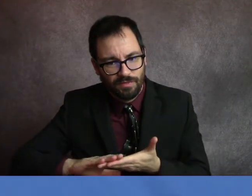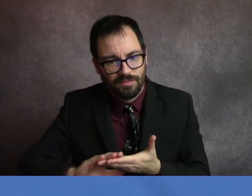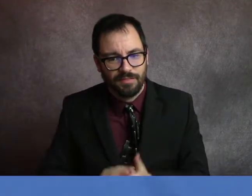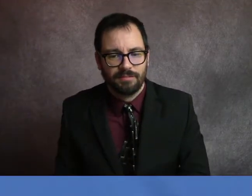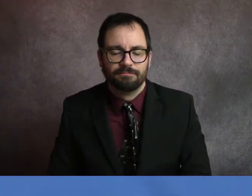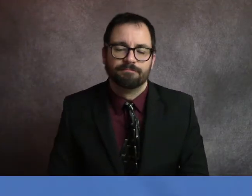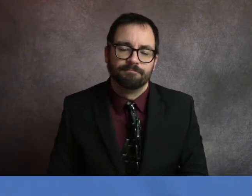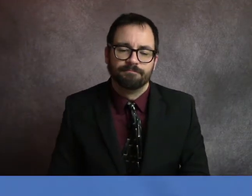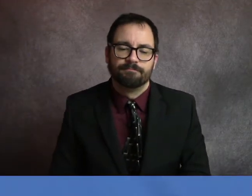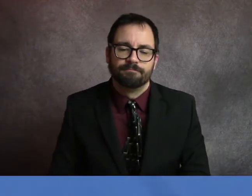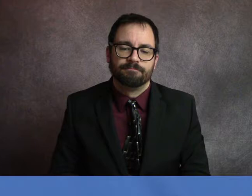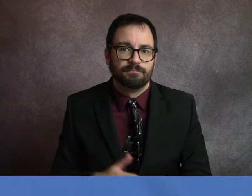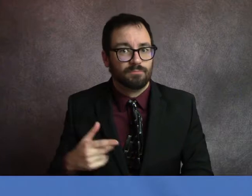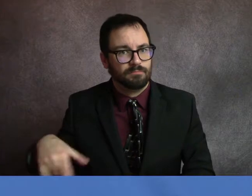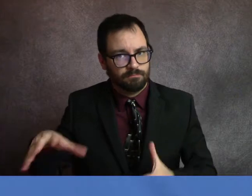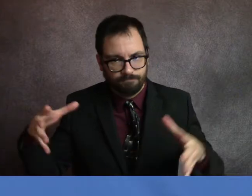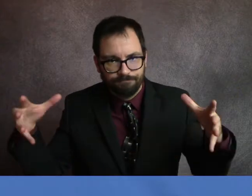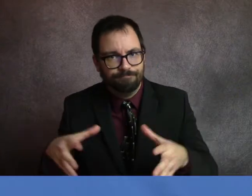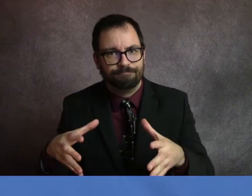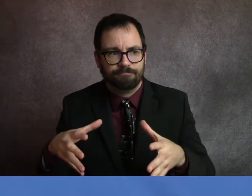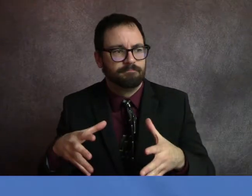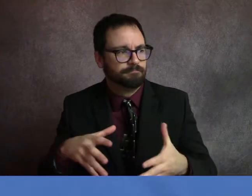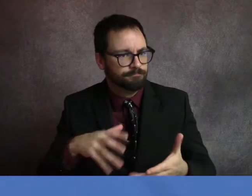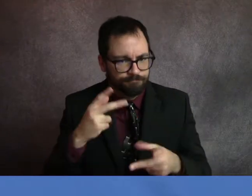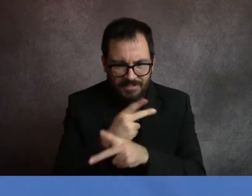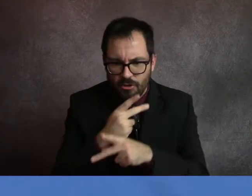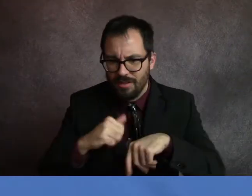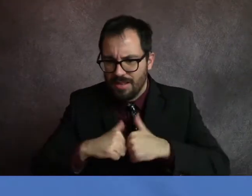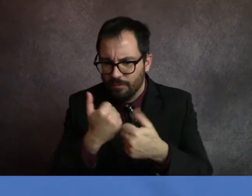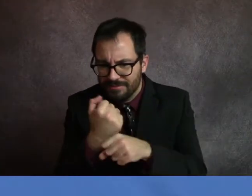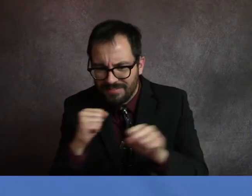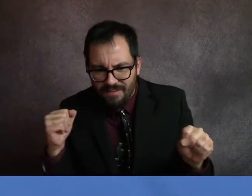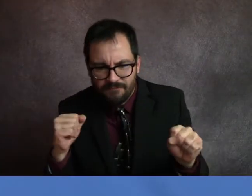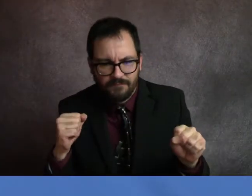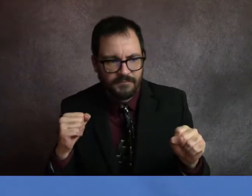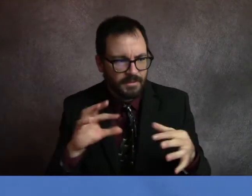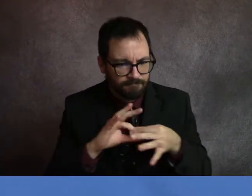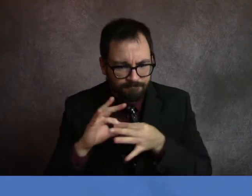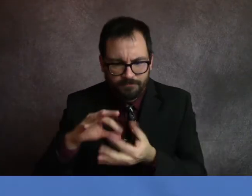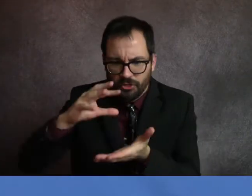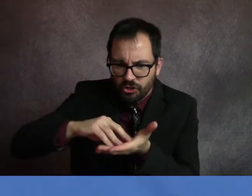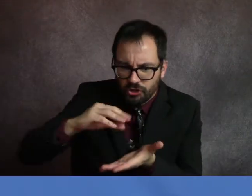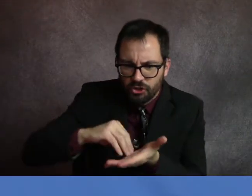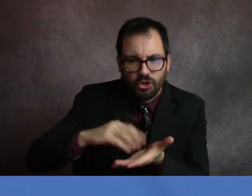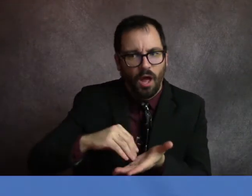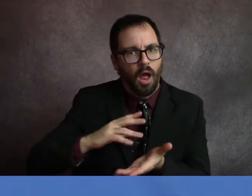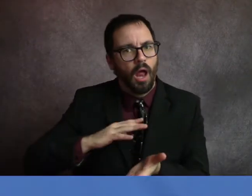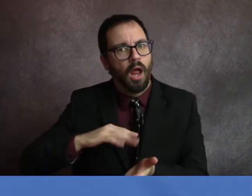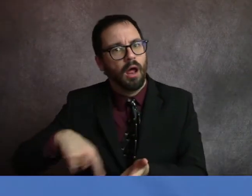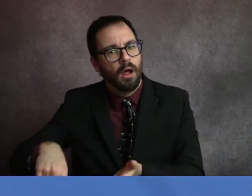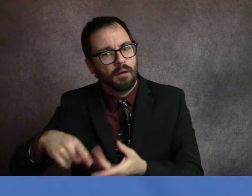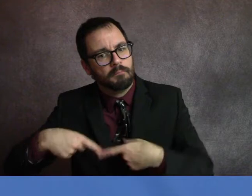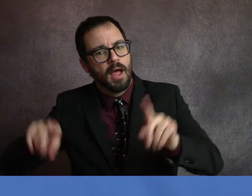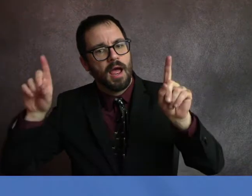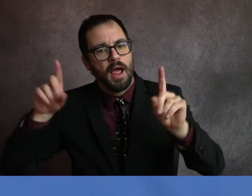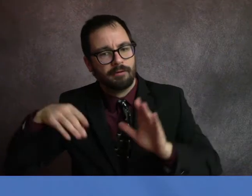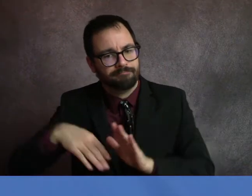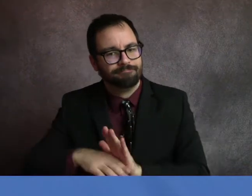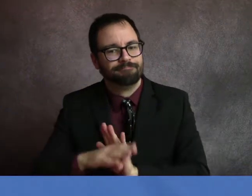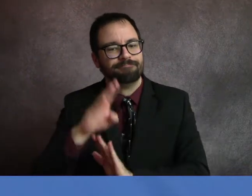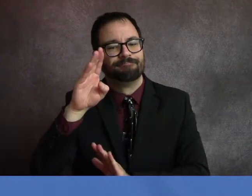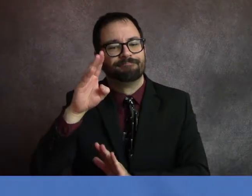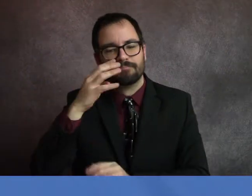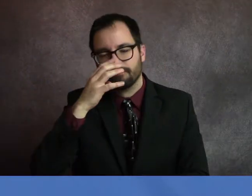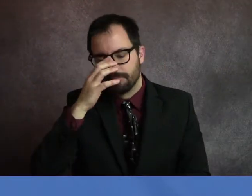and support staffs are in schools. They're working together, being safe, and they're learning. That's a great accomplishment by all